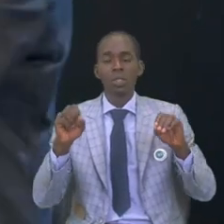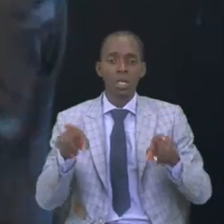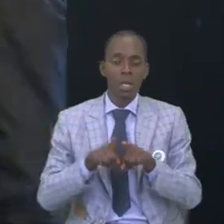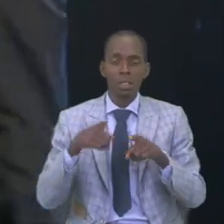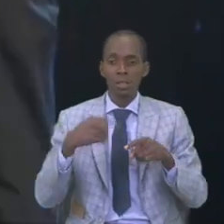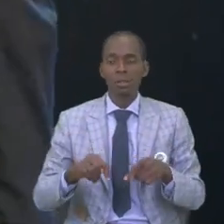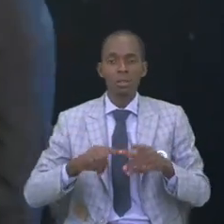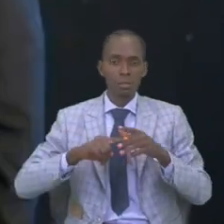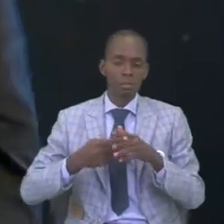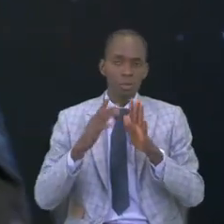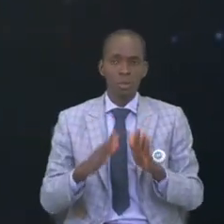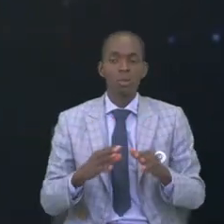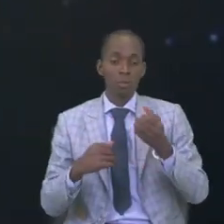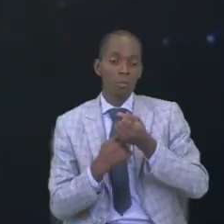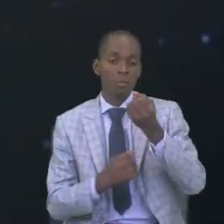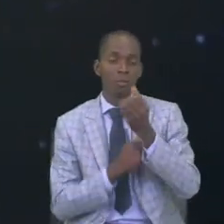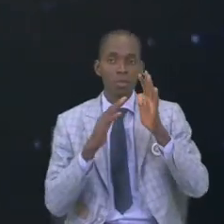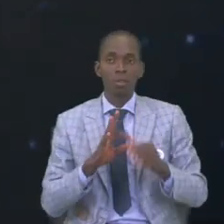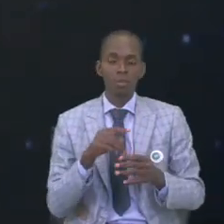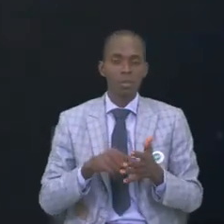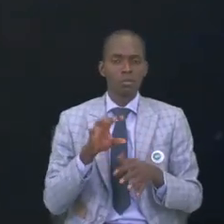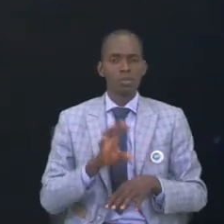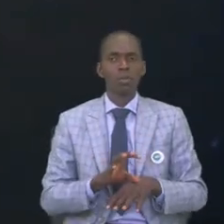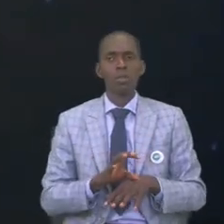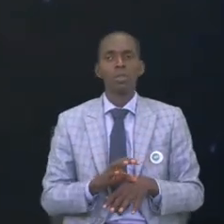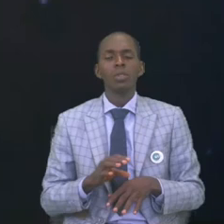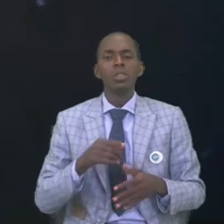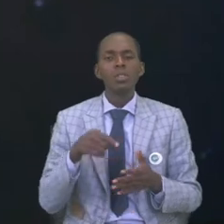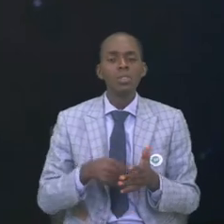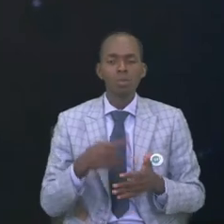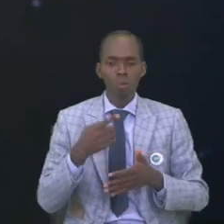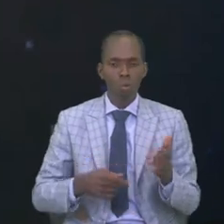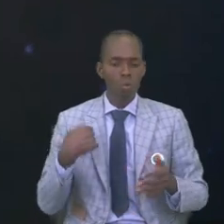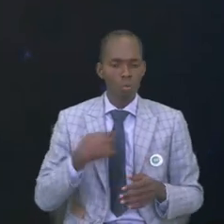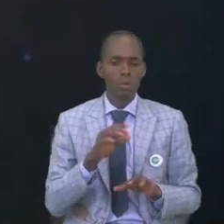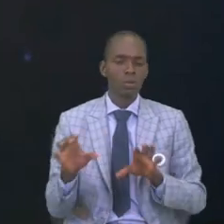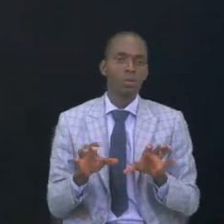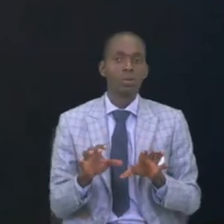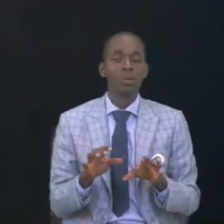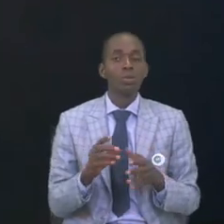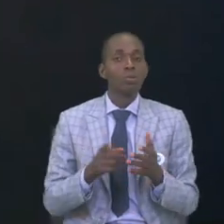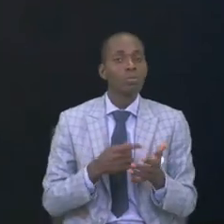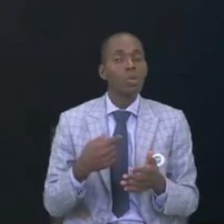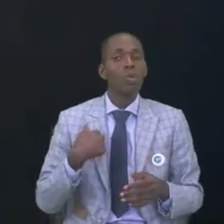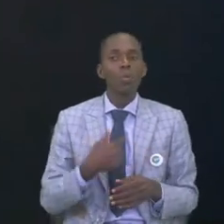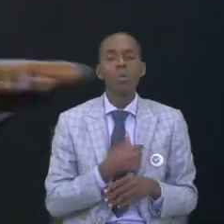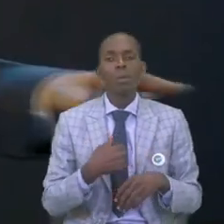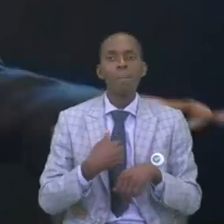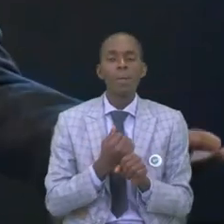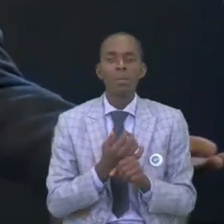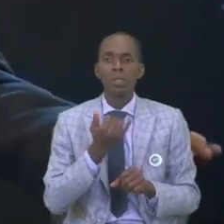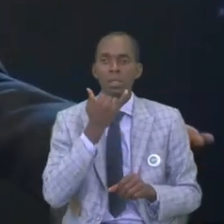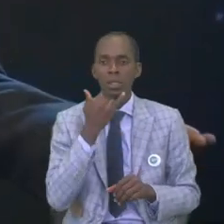is what you do. You know, we are mistaking our position as leaders, and